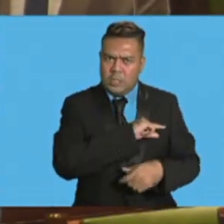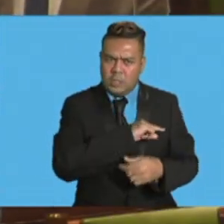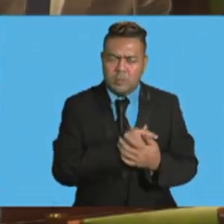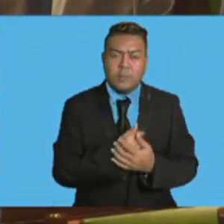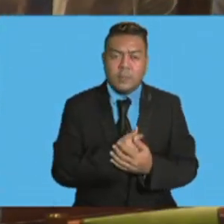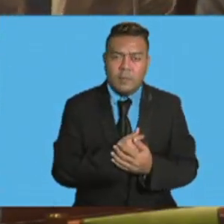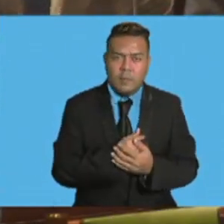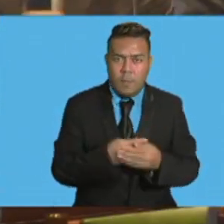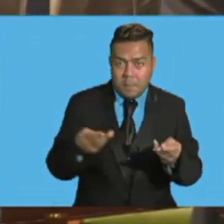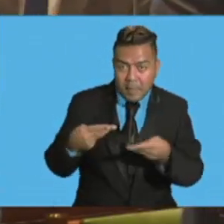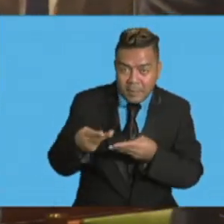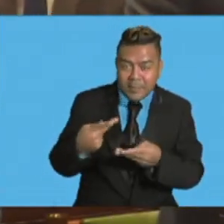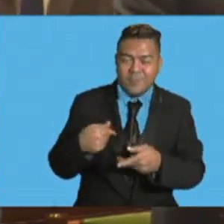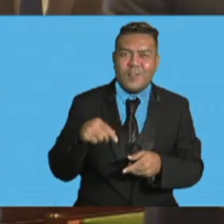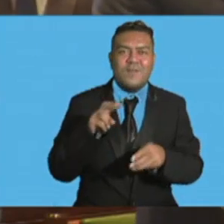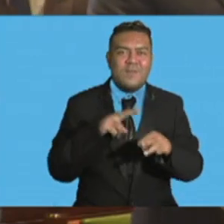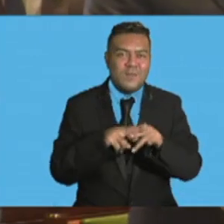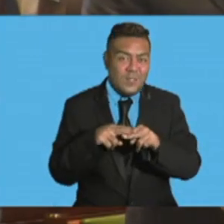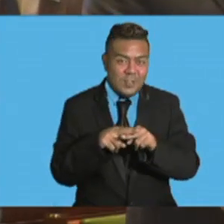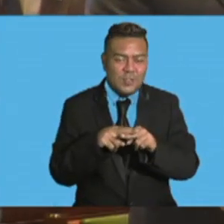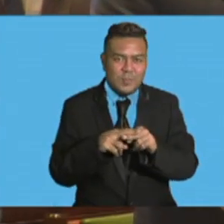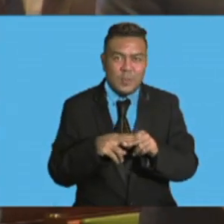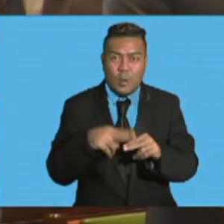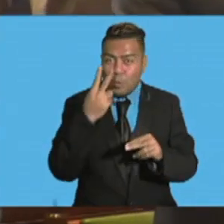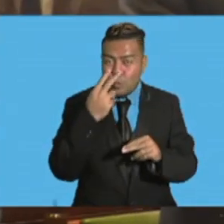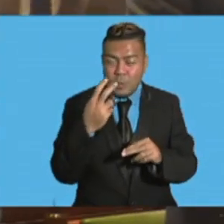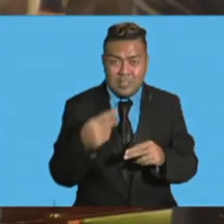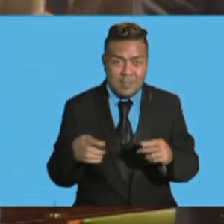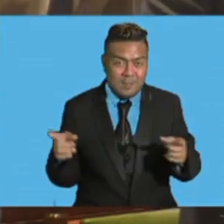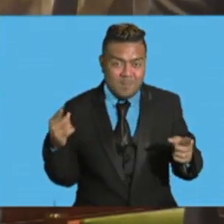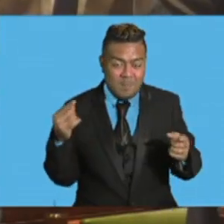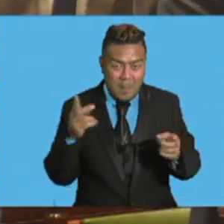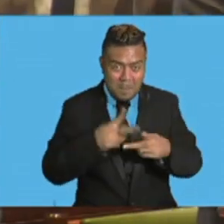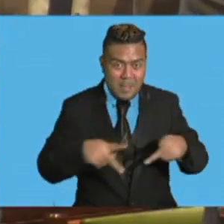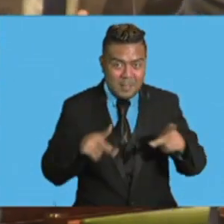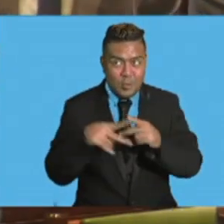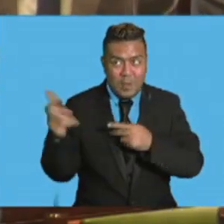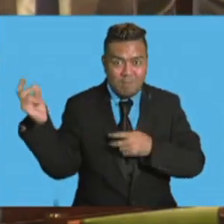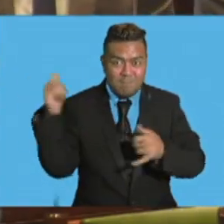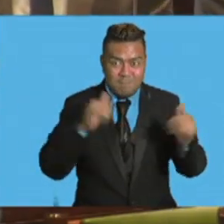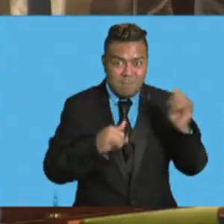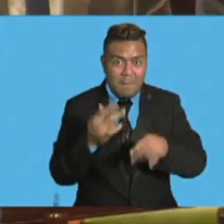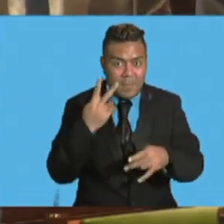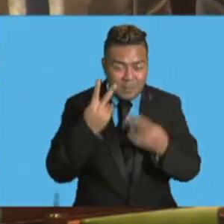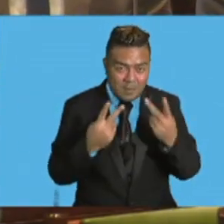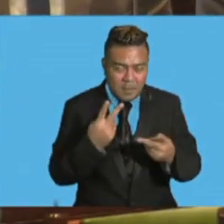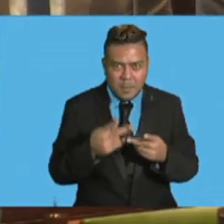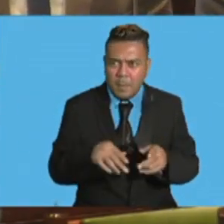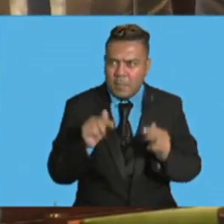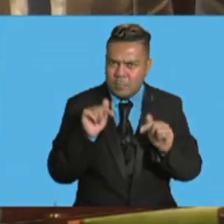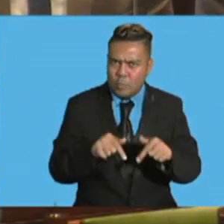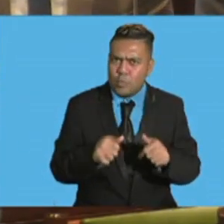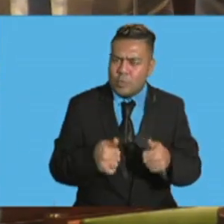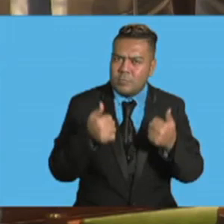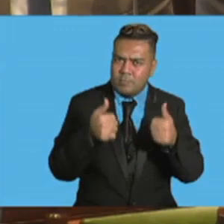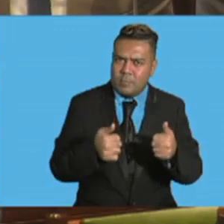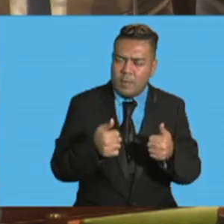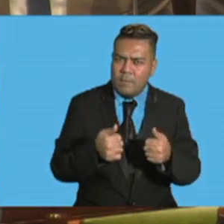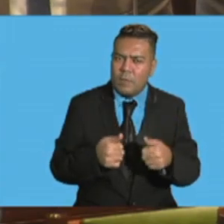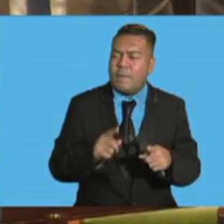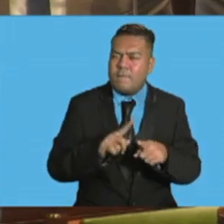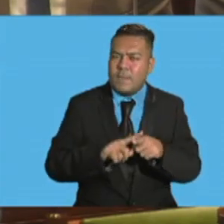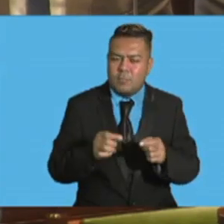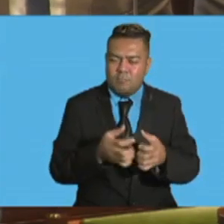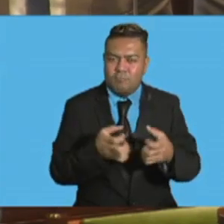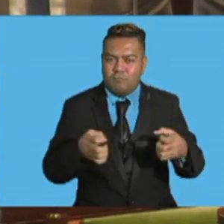for Fiji, not only as a tourist destination, but also leveraging this successful event to promote us to capture the